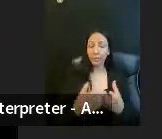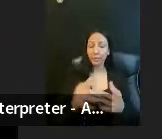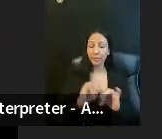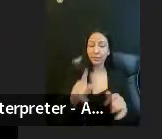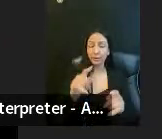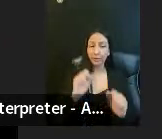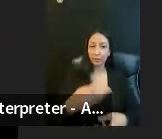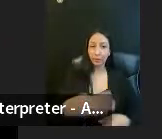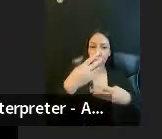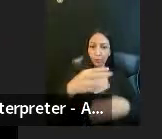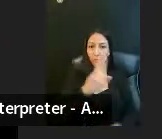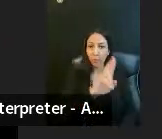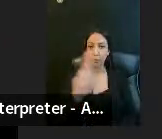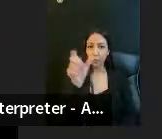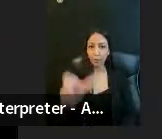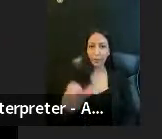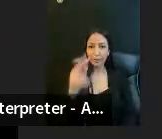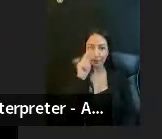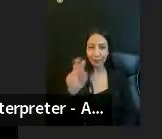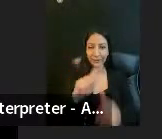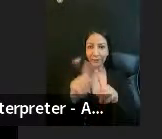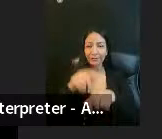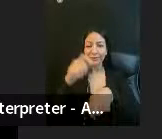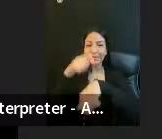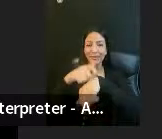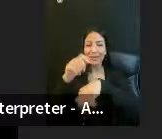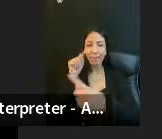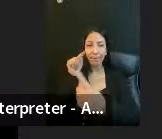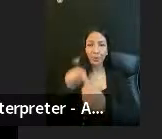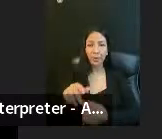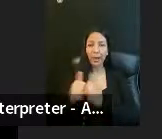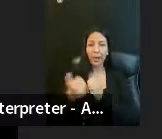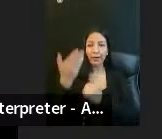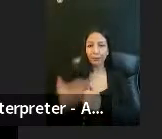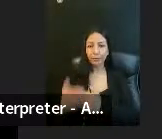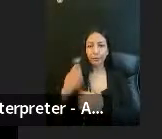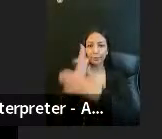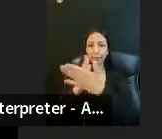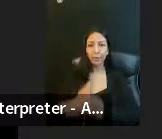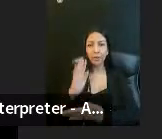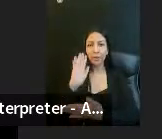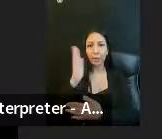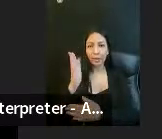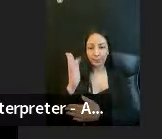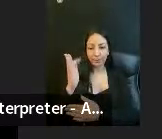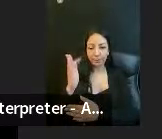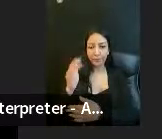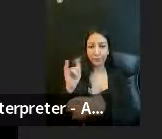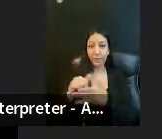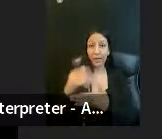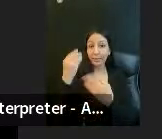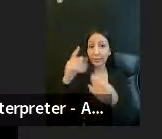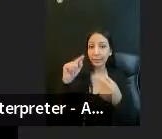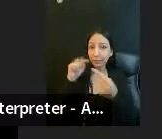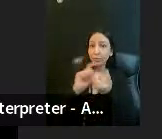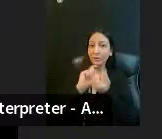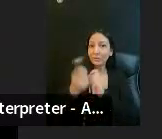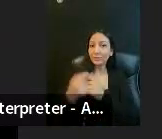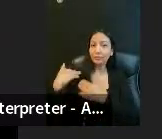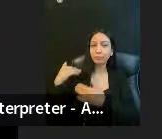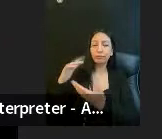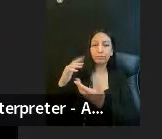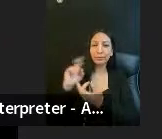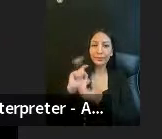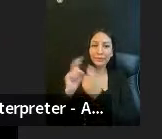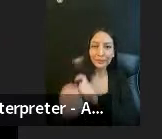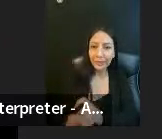scroll to the right to see the different time points and how these categories or these data points change over time